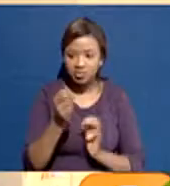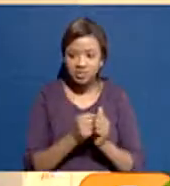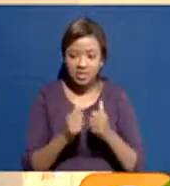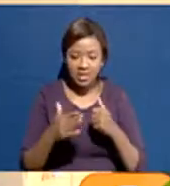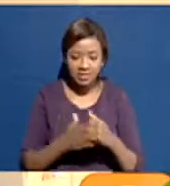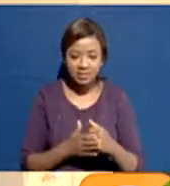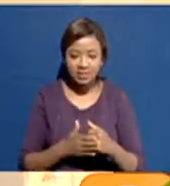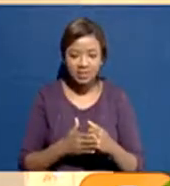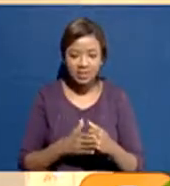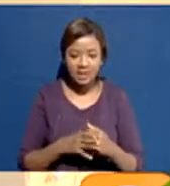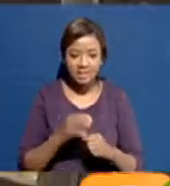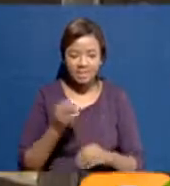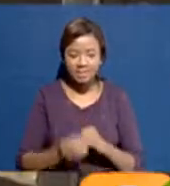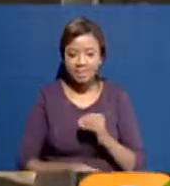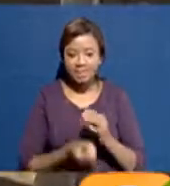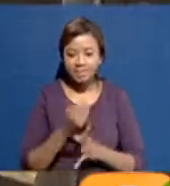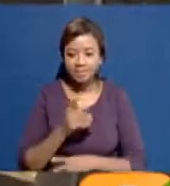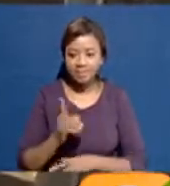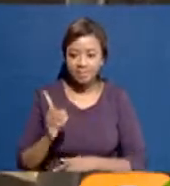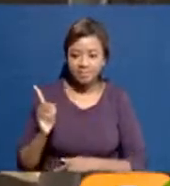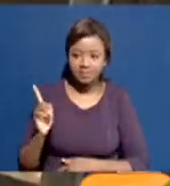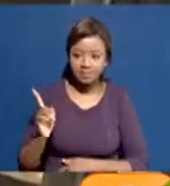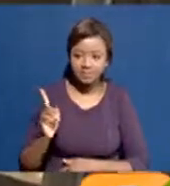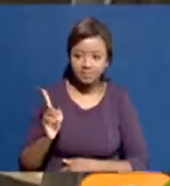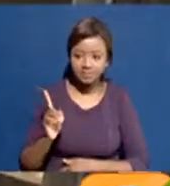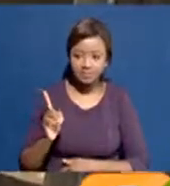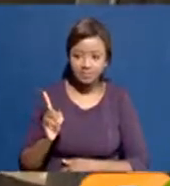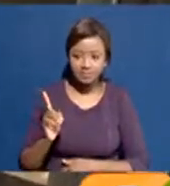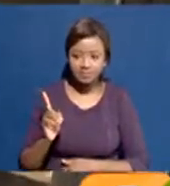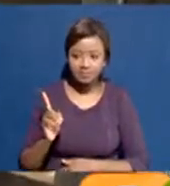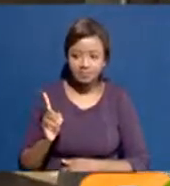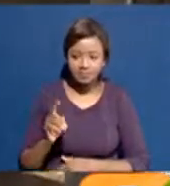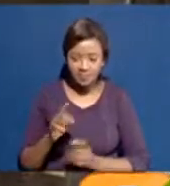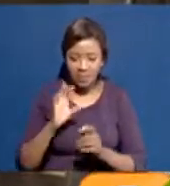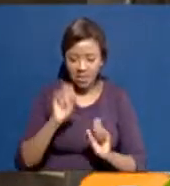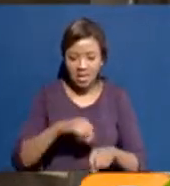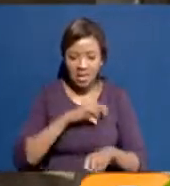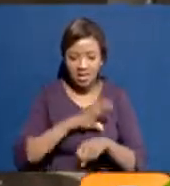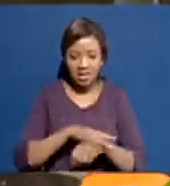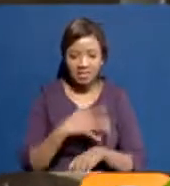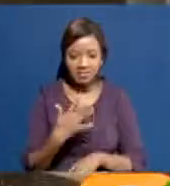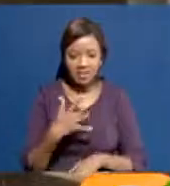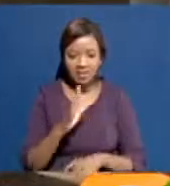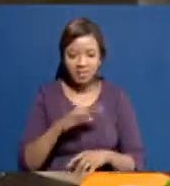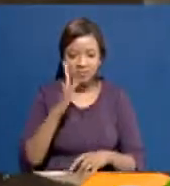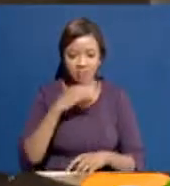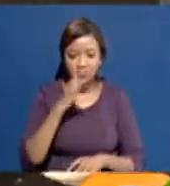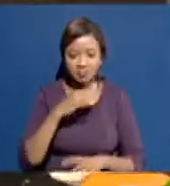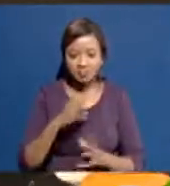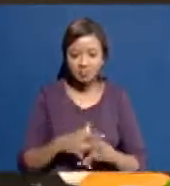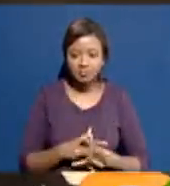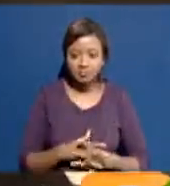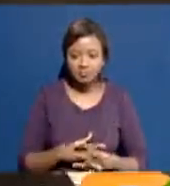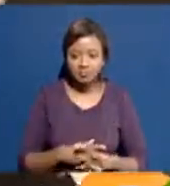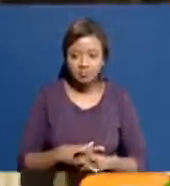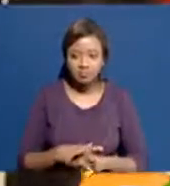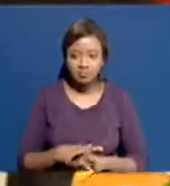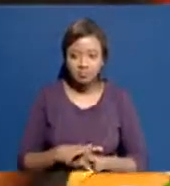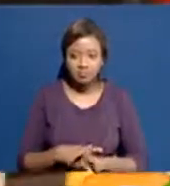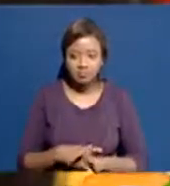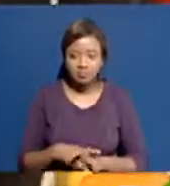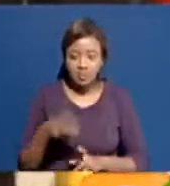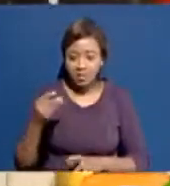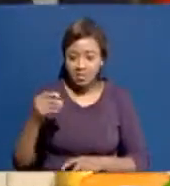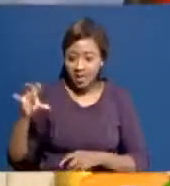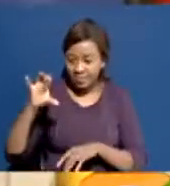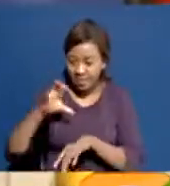founded Gjenge Makers Limited, a venture that makes pavers from recycled plastic waste. Using the money that I got from the dams, I